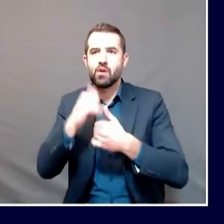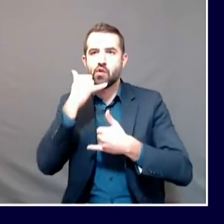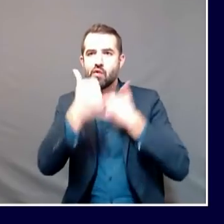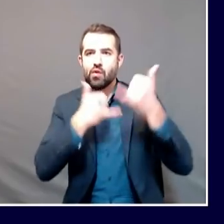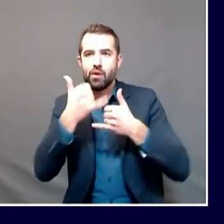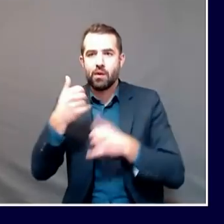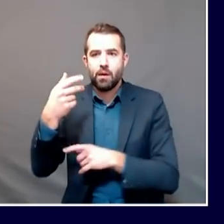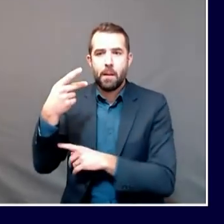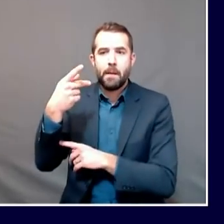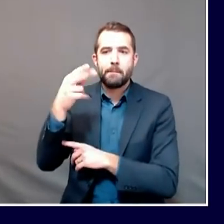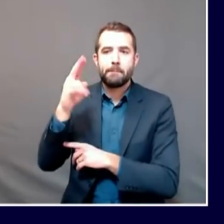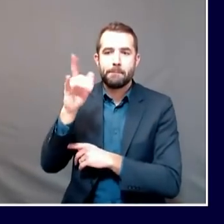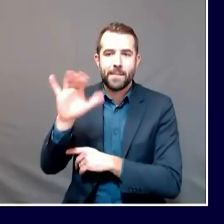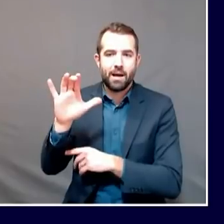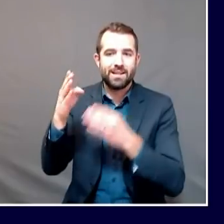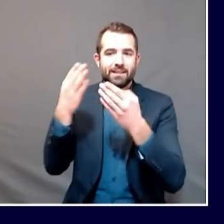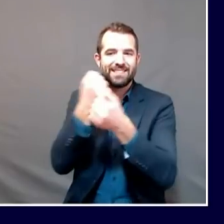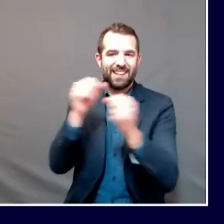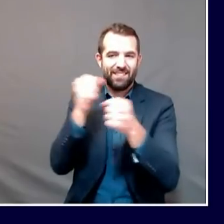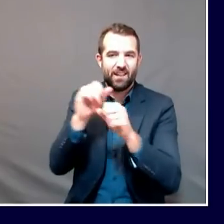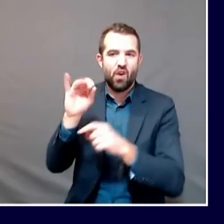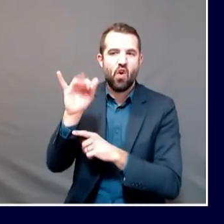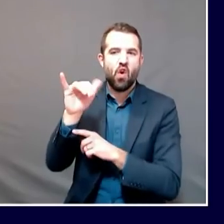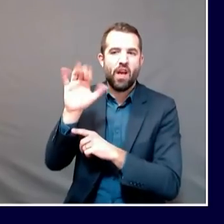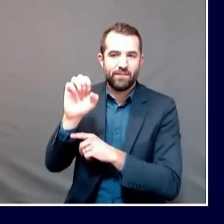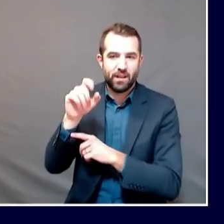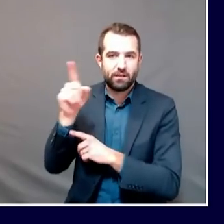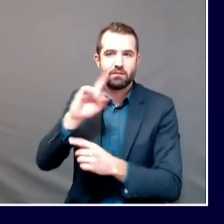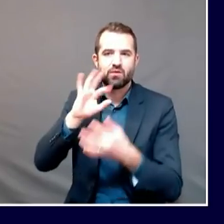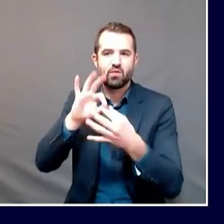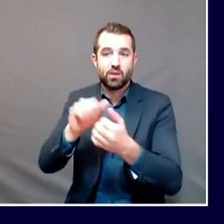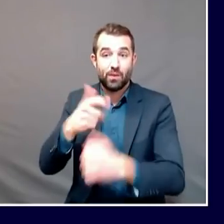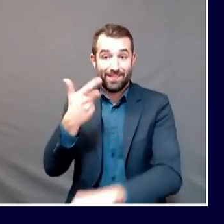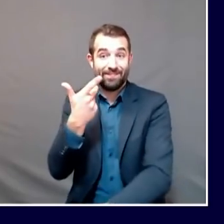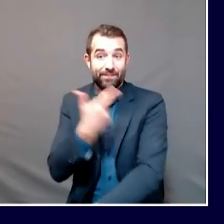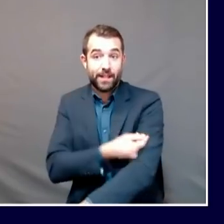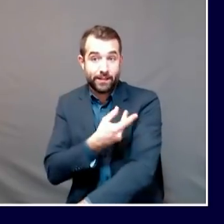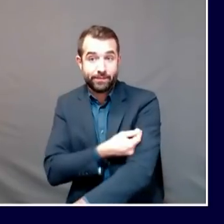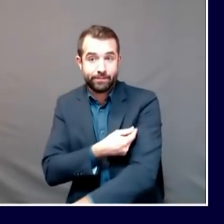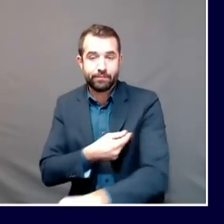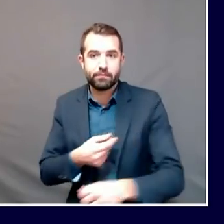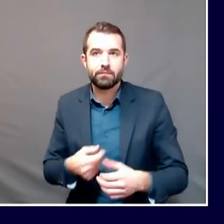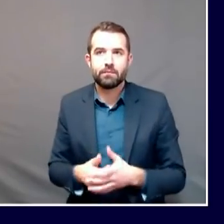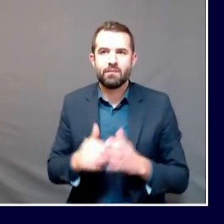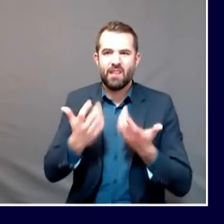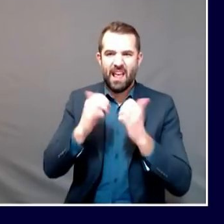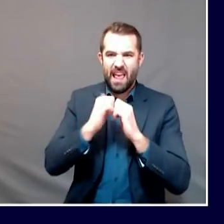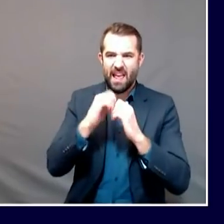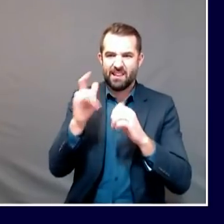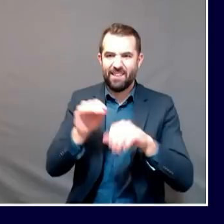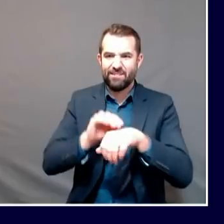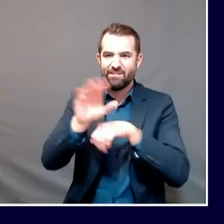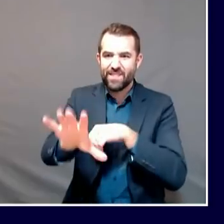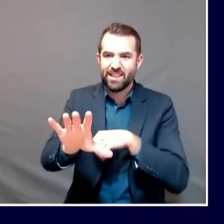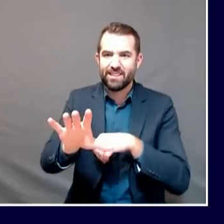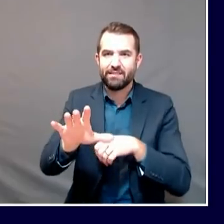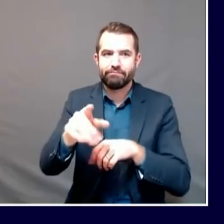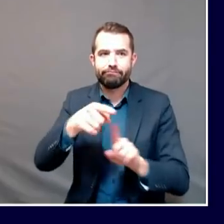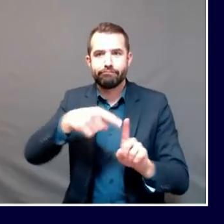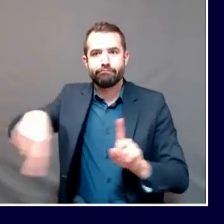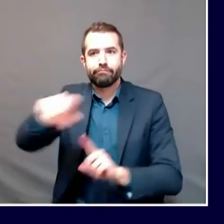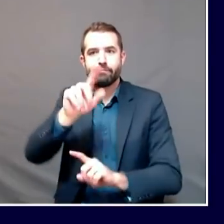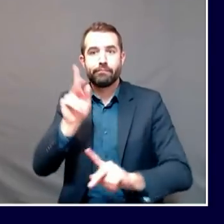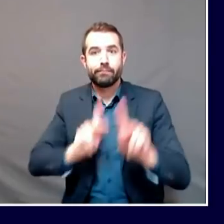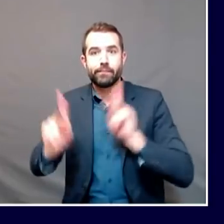first responders about COVID-19 vaccinations. How would you simply advise our viewers about when, where,